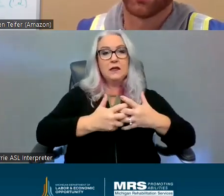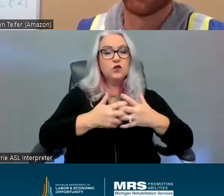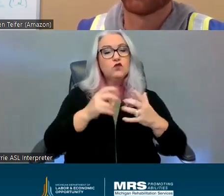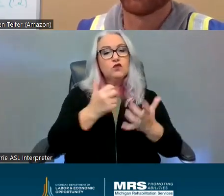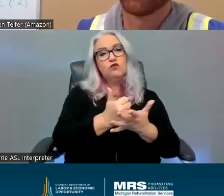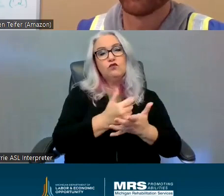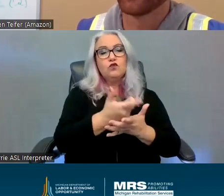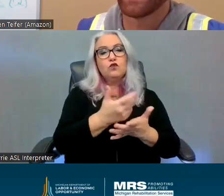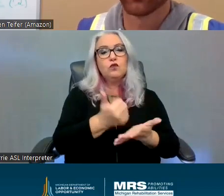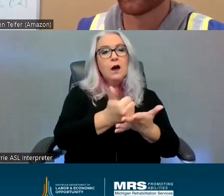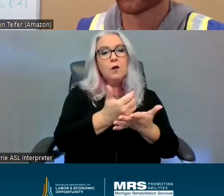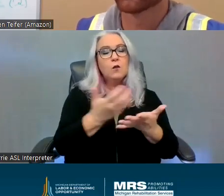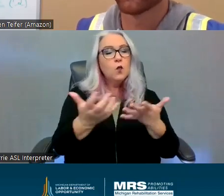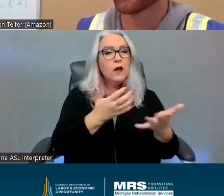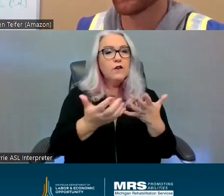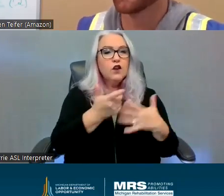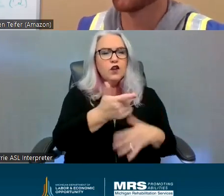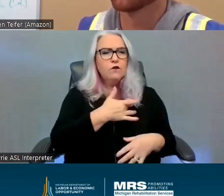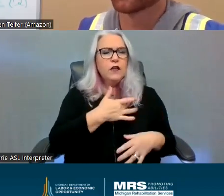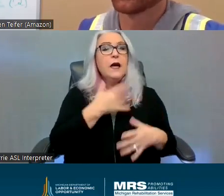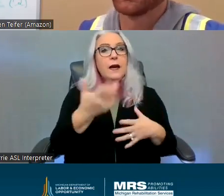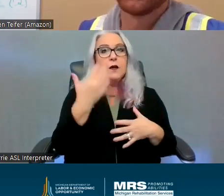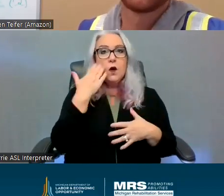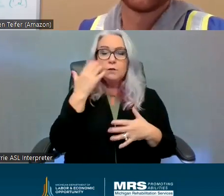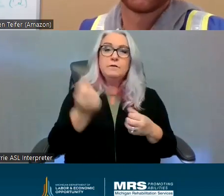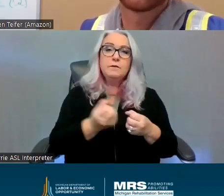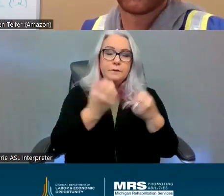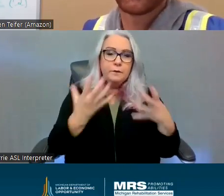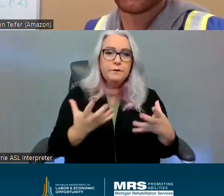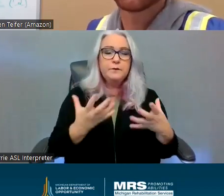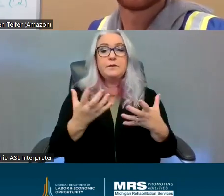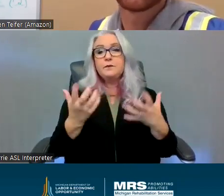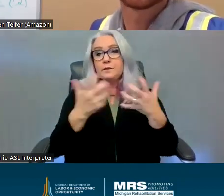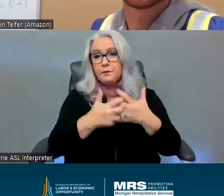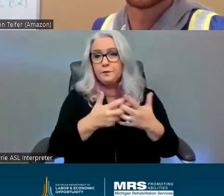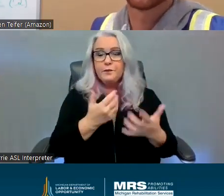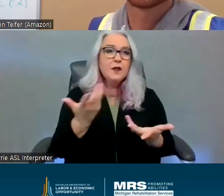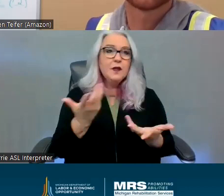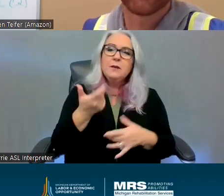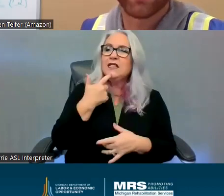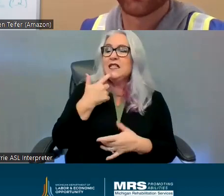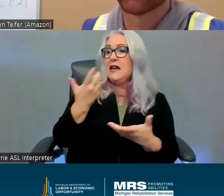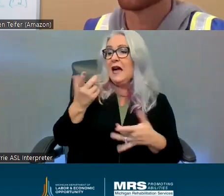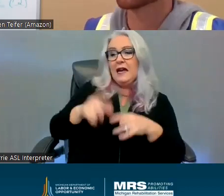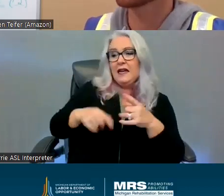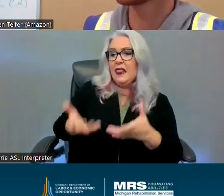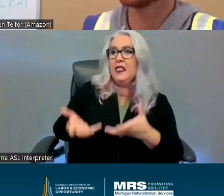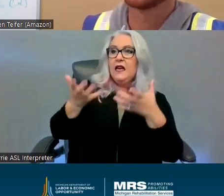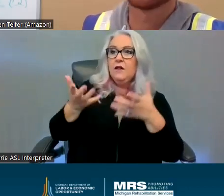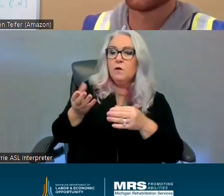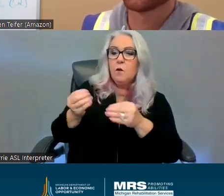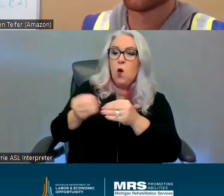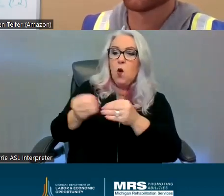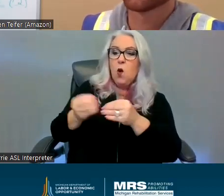be. I know that there's tons of accommodations for people that say, hey, I can't lift over 25 pounds.